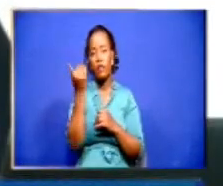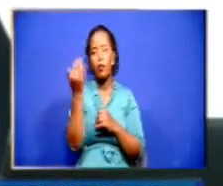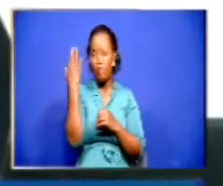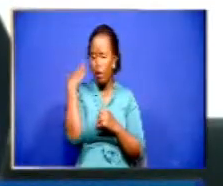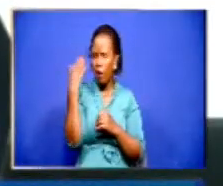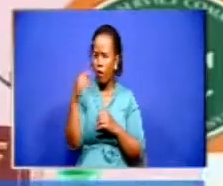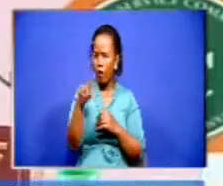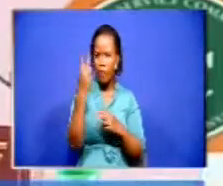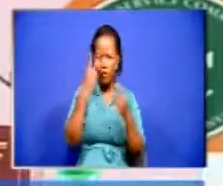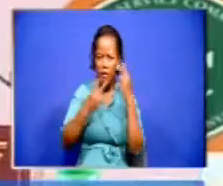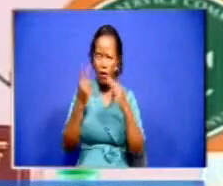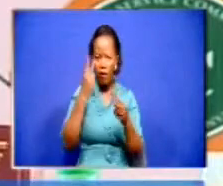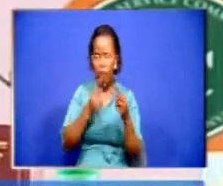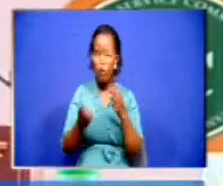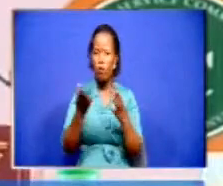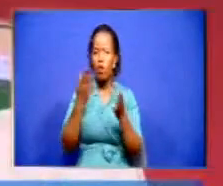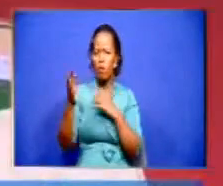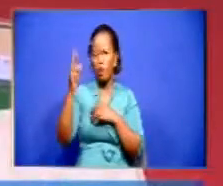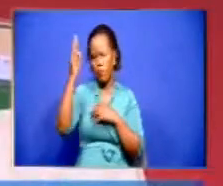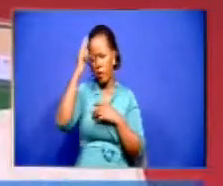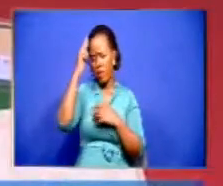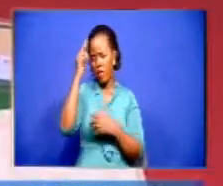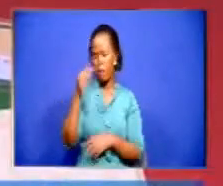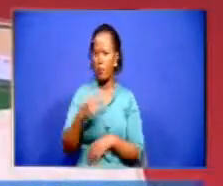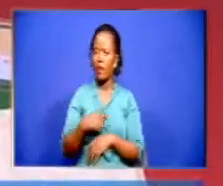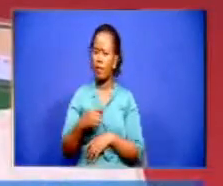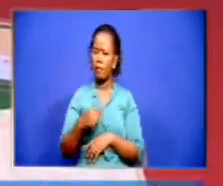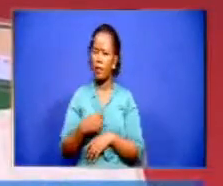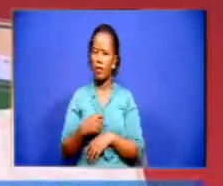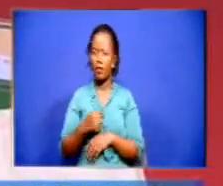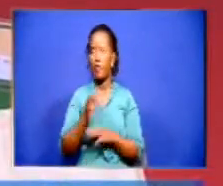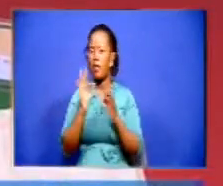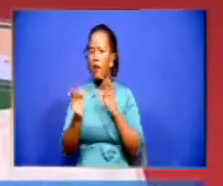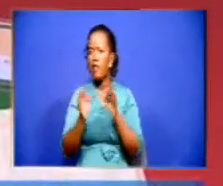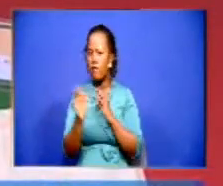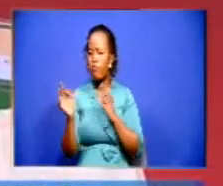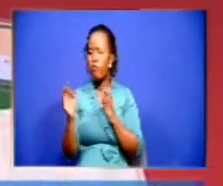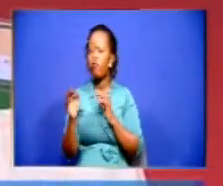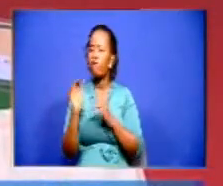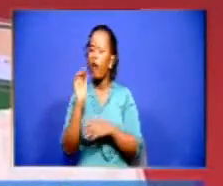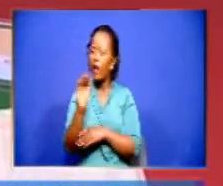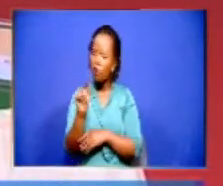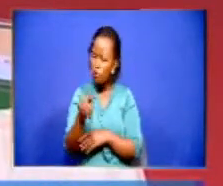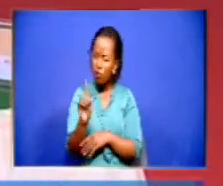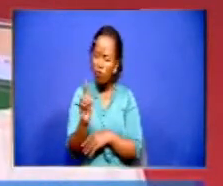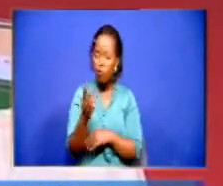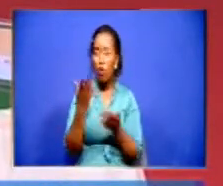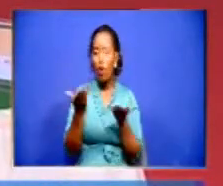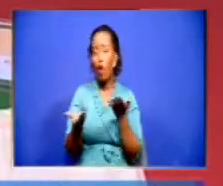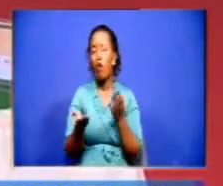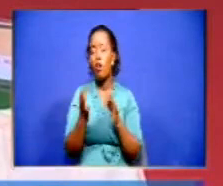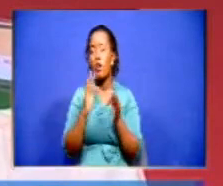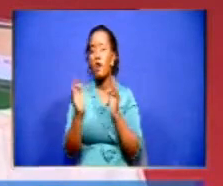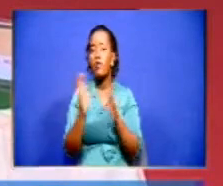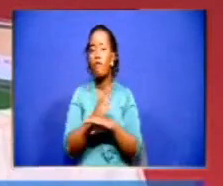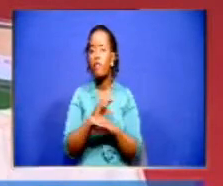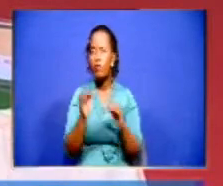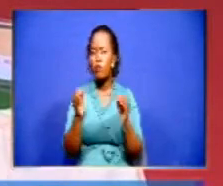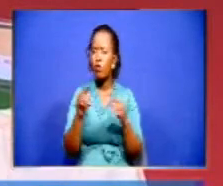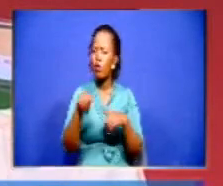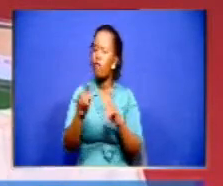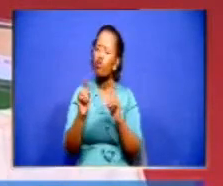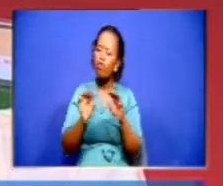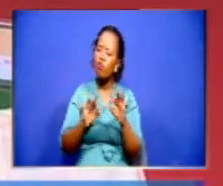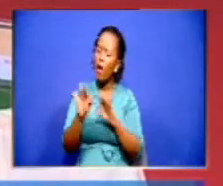interview. Maybe you could remind me if it was asked of you, and if it wasn't, could my lord please